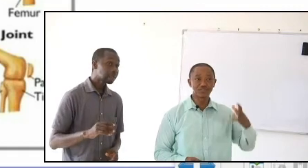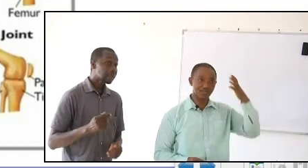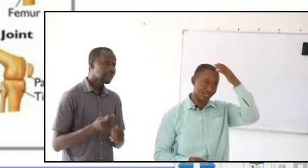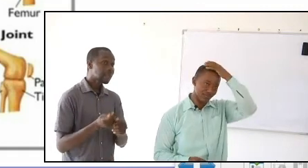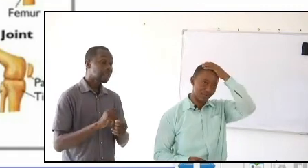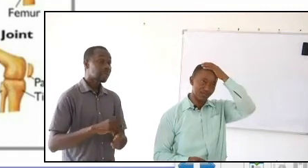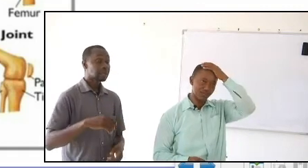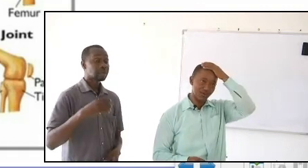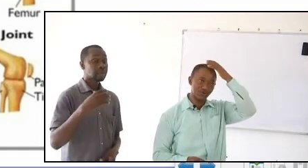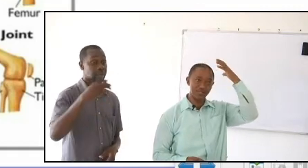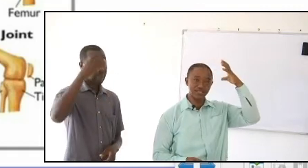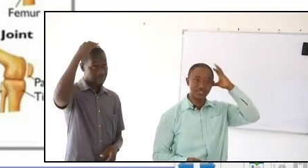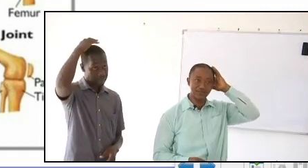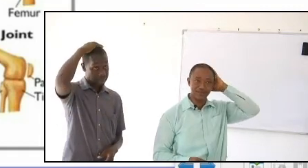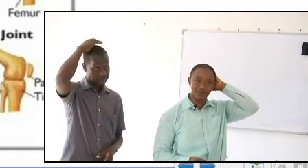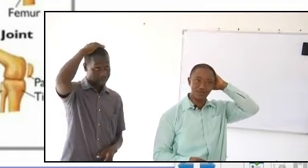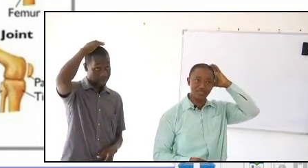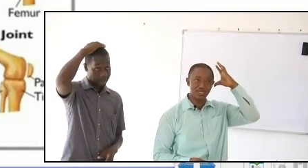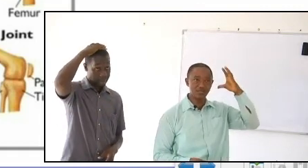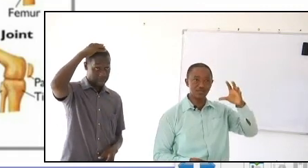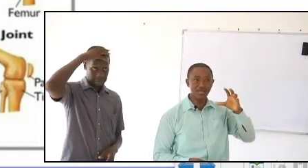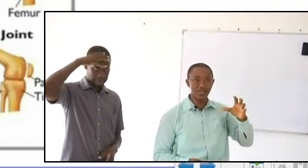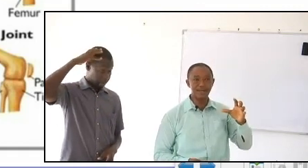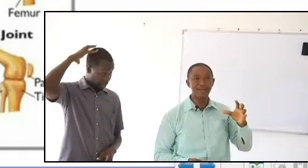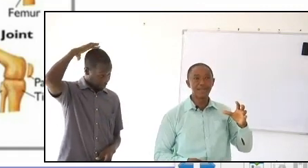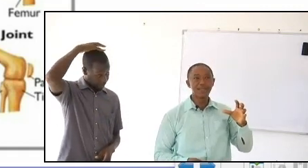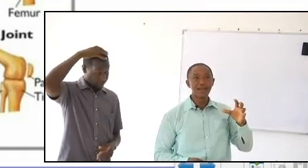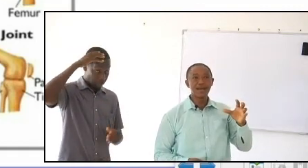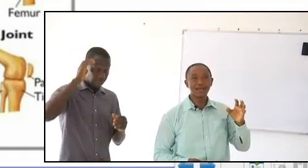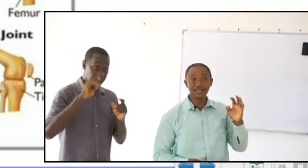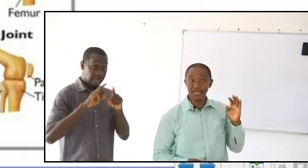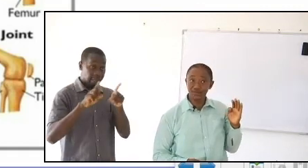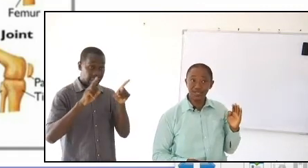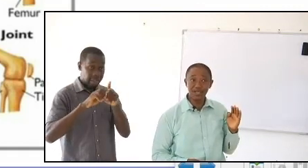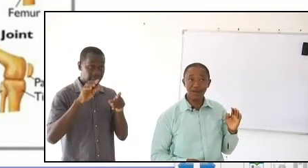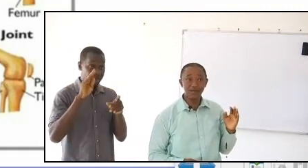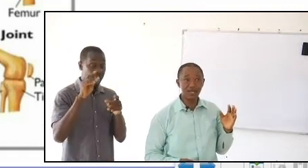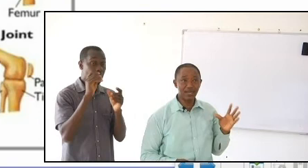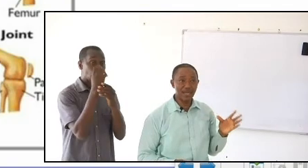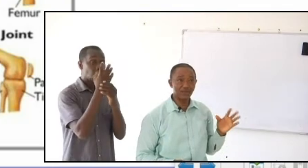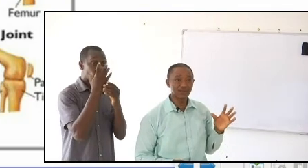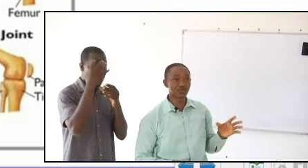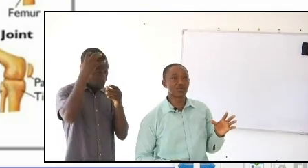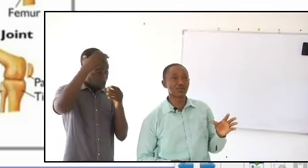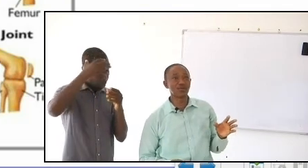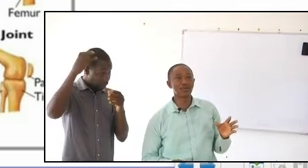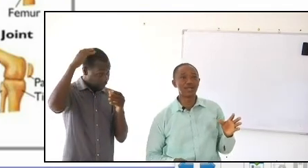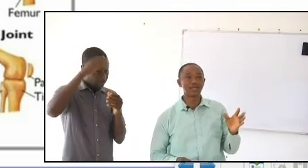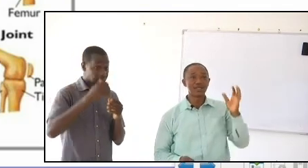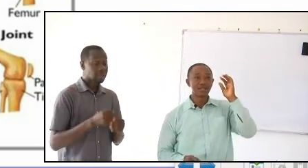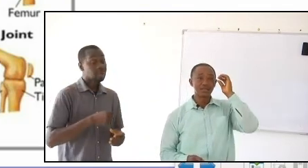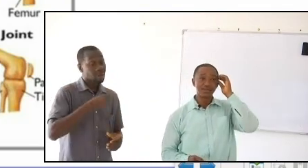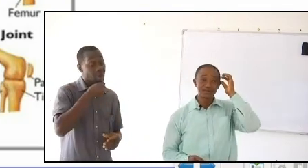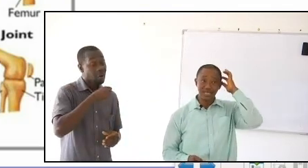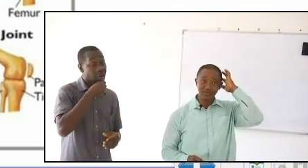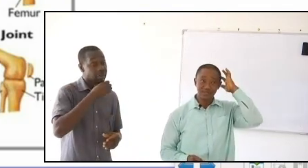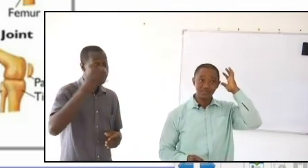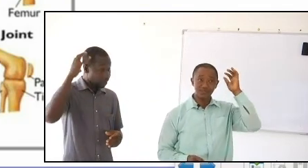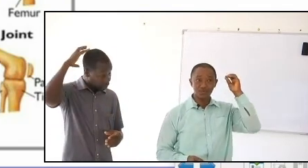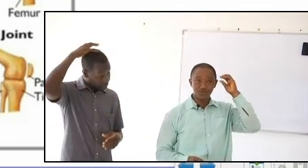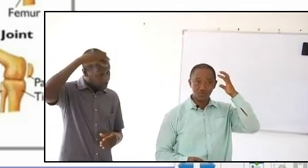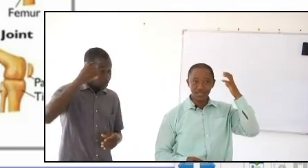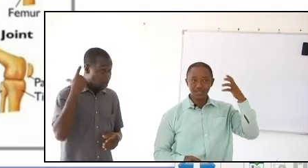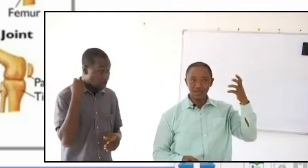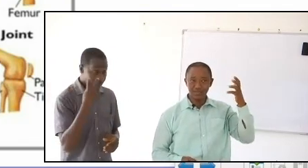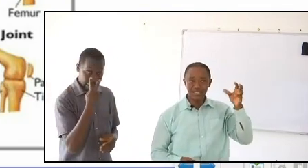as fixed joint. Let's look at the skull. You can see different bones that are joined there. And this is actually how an adult skull will look like. The bones are actually